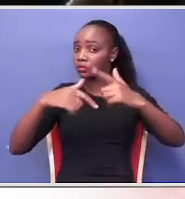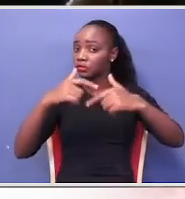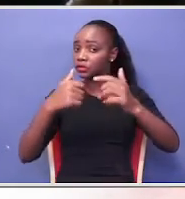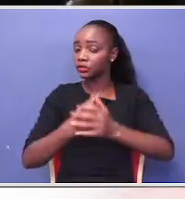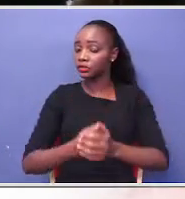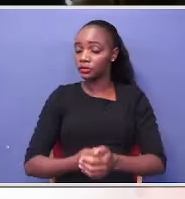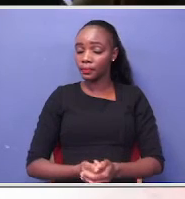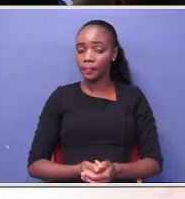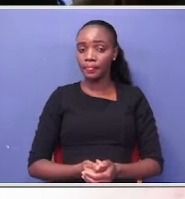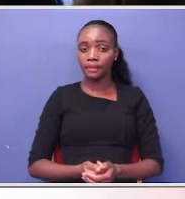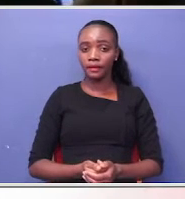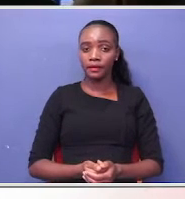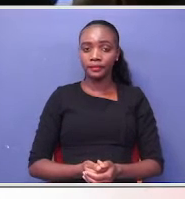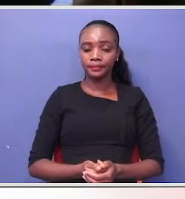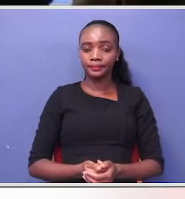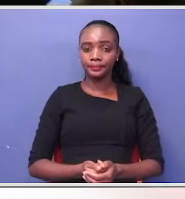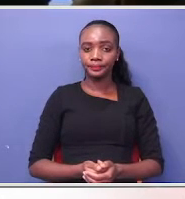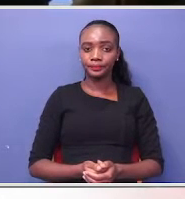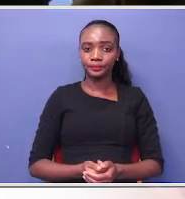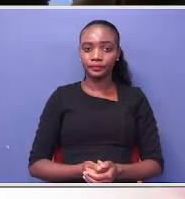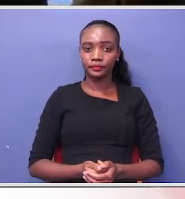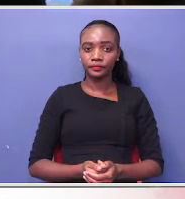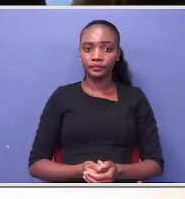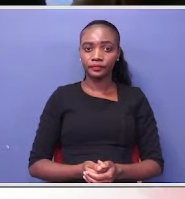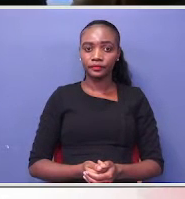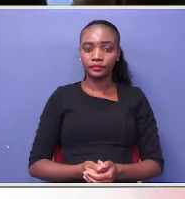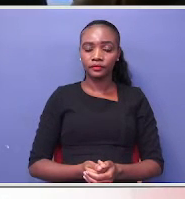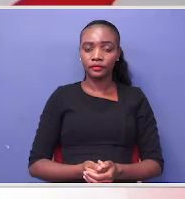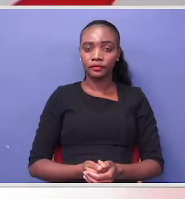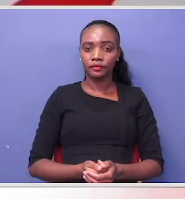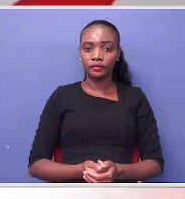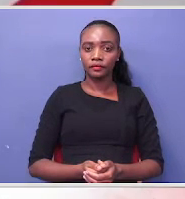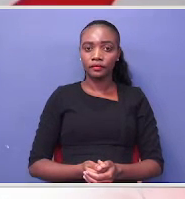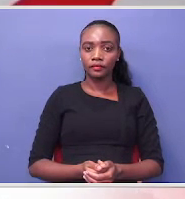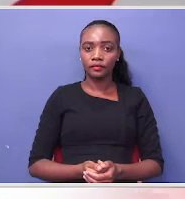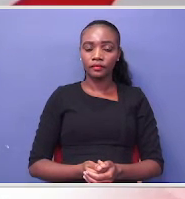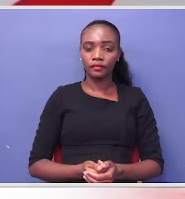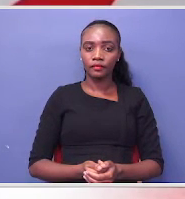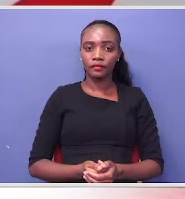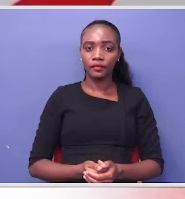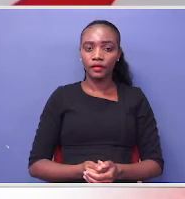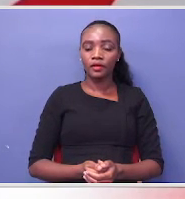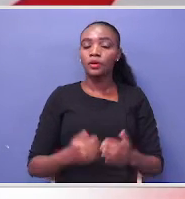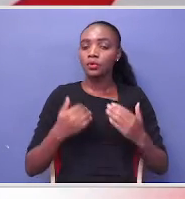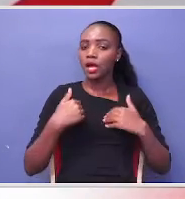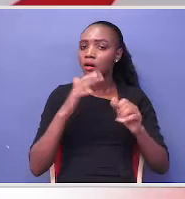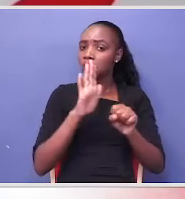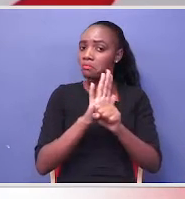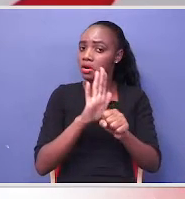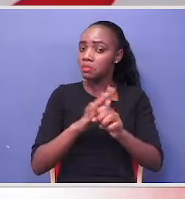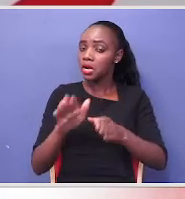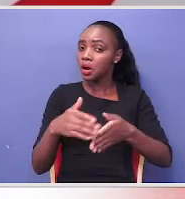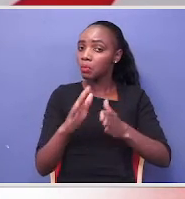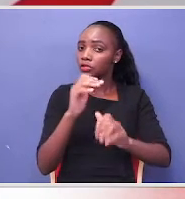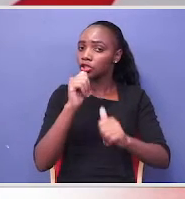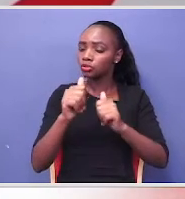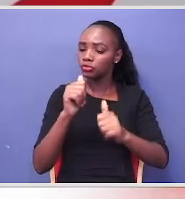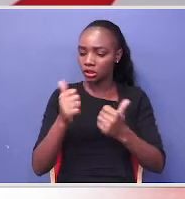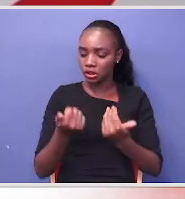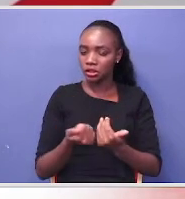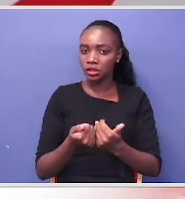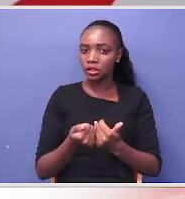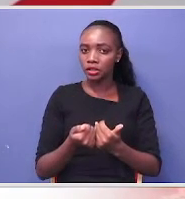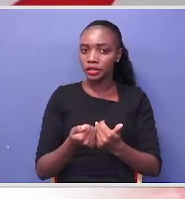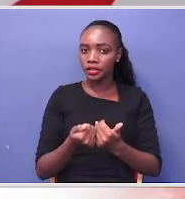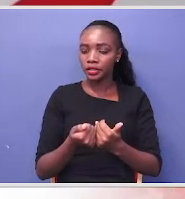simple. We just want something which can transform our sports. There's so many opportunities that NOC has in